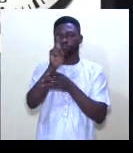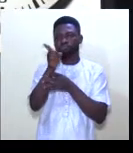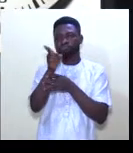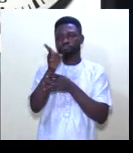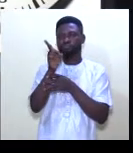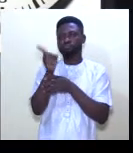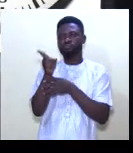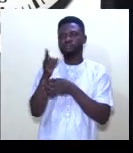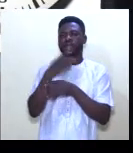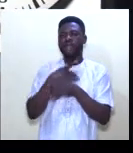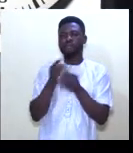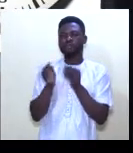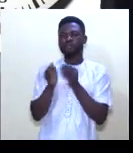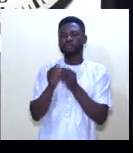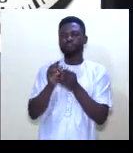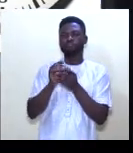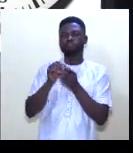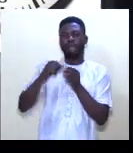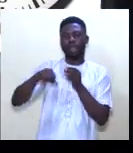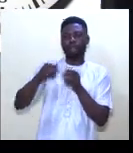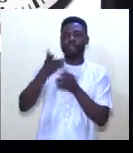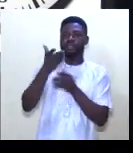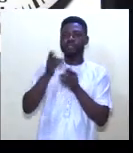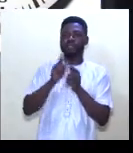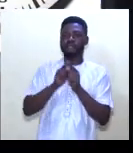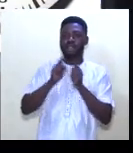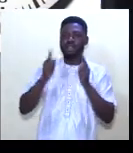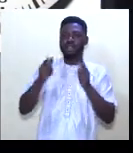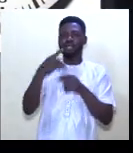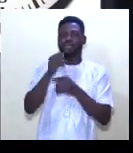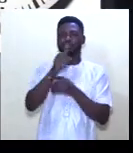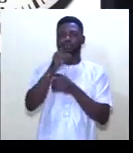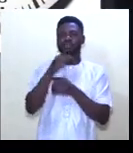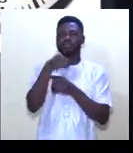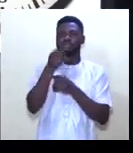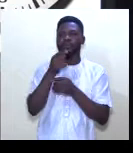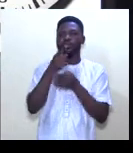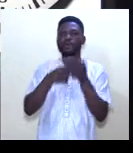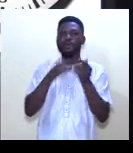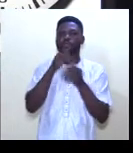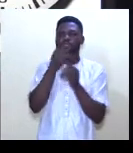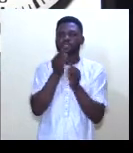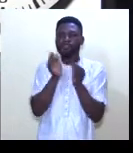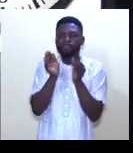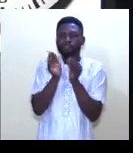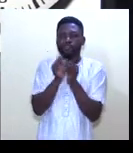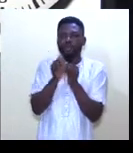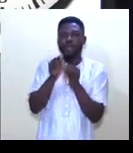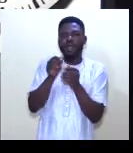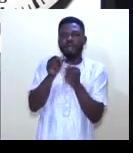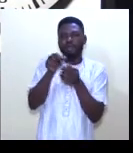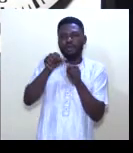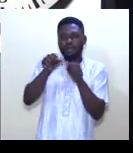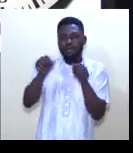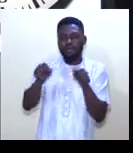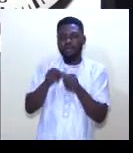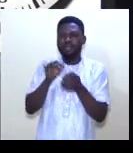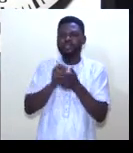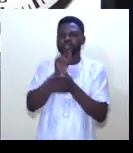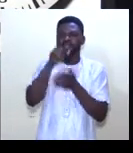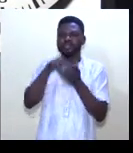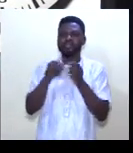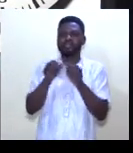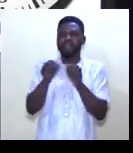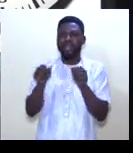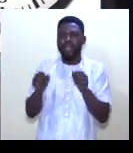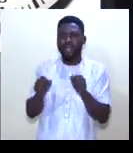one, you have just this small angle. Of course, there is a larger angle, but the question says, what is the smaller angle?